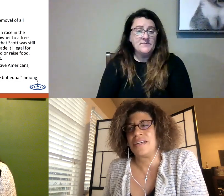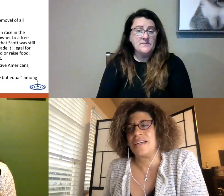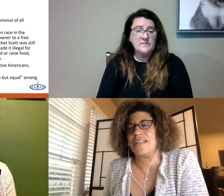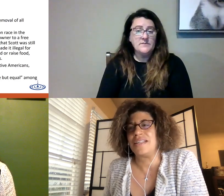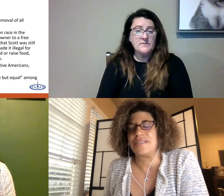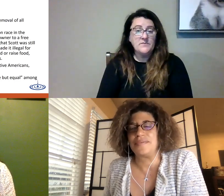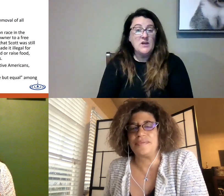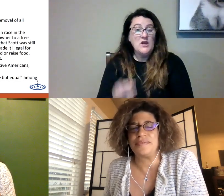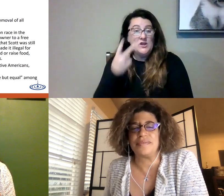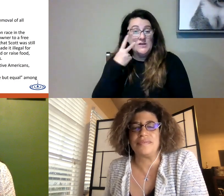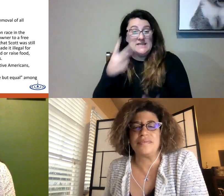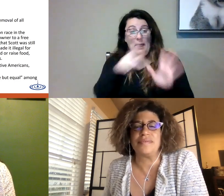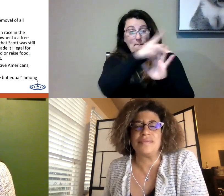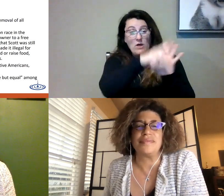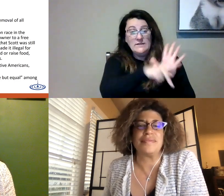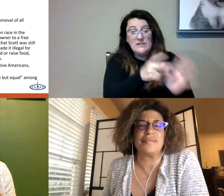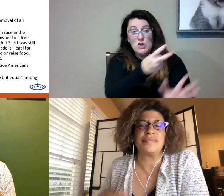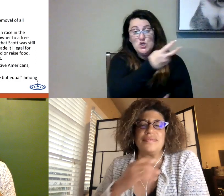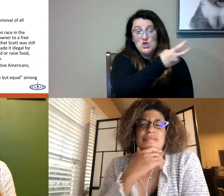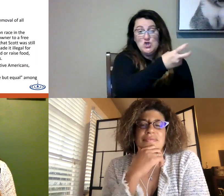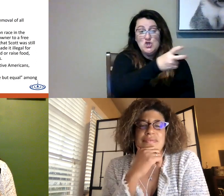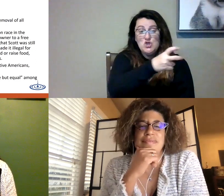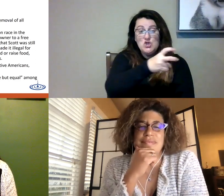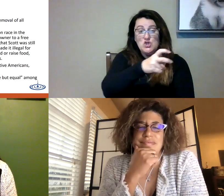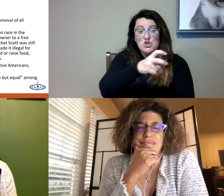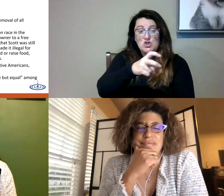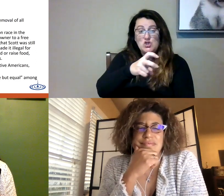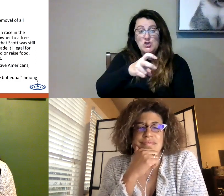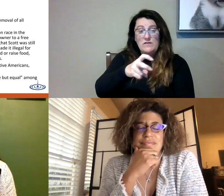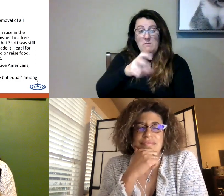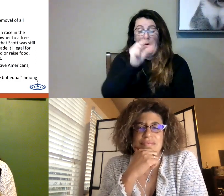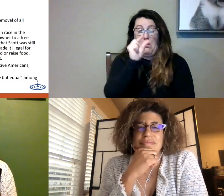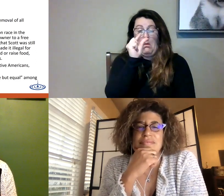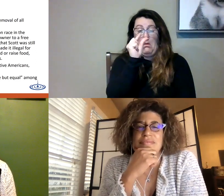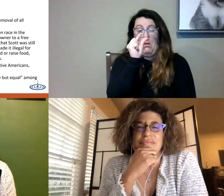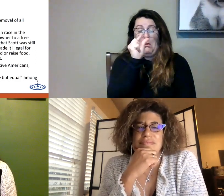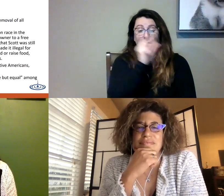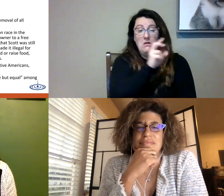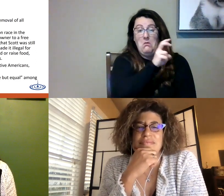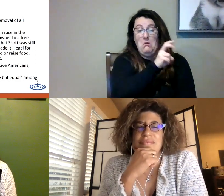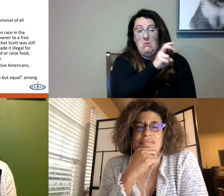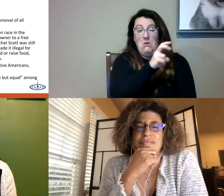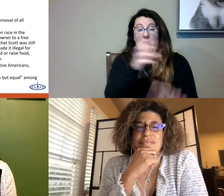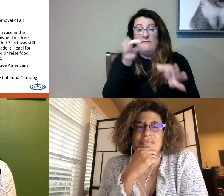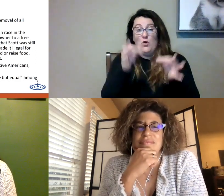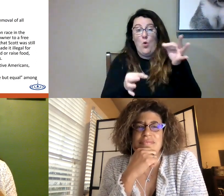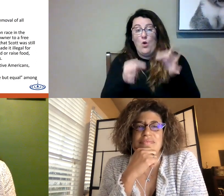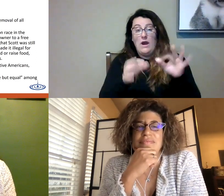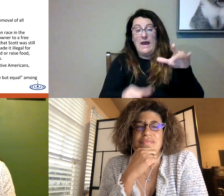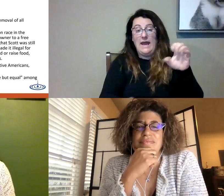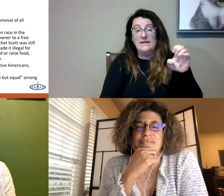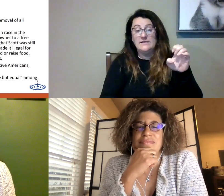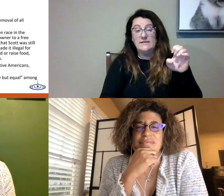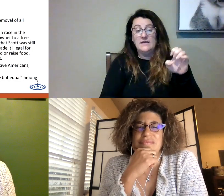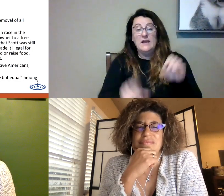You see these policies are shifting in almost micro steps, right? For every court case that we have on the slide, there are 30